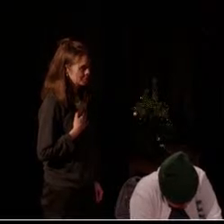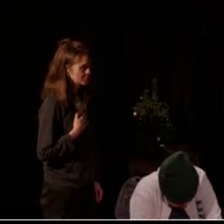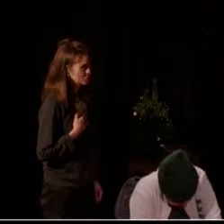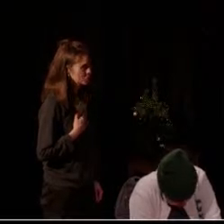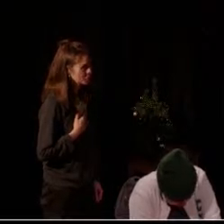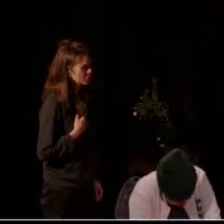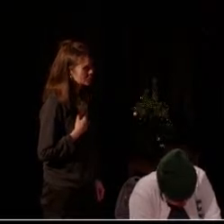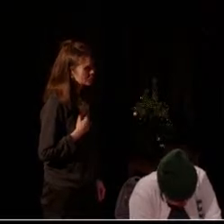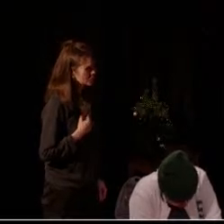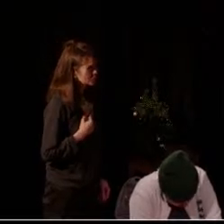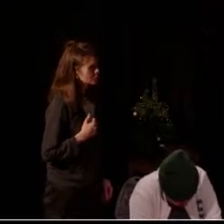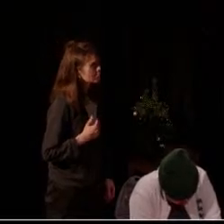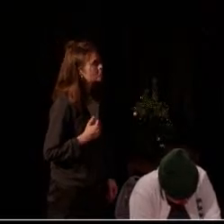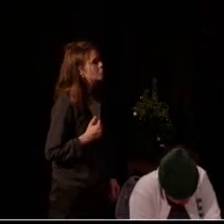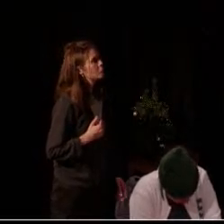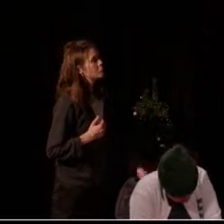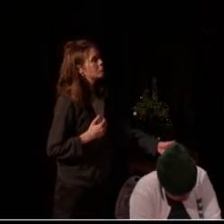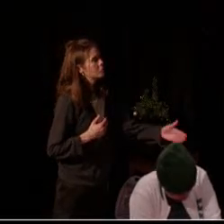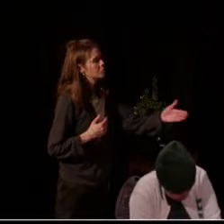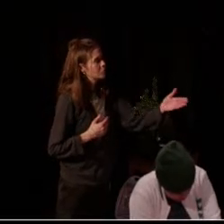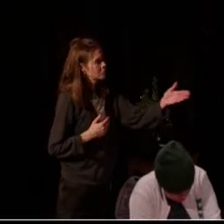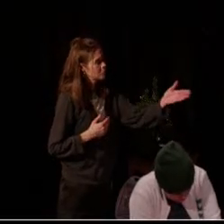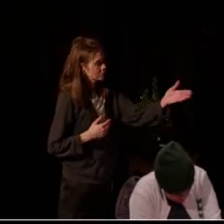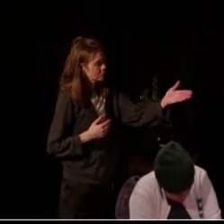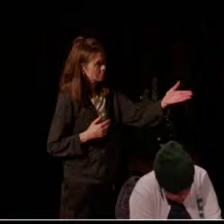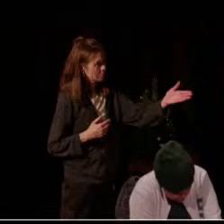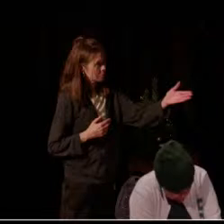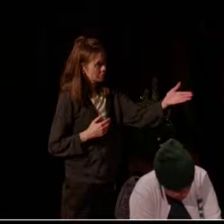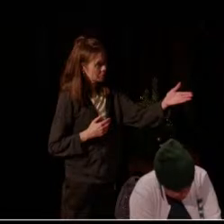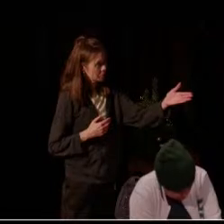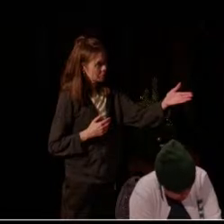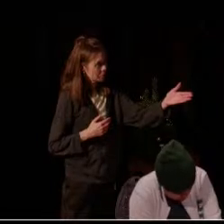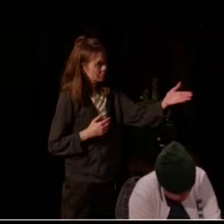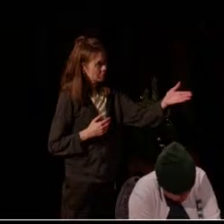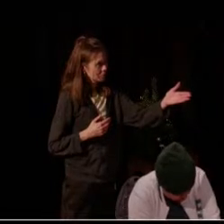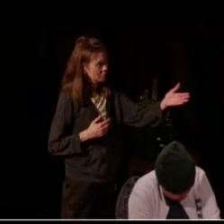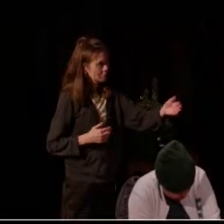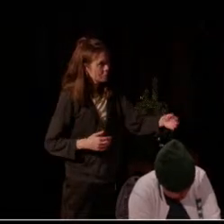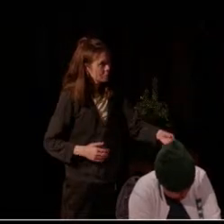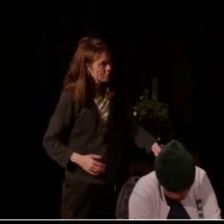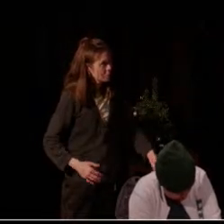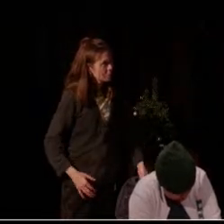Those who have sin enough to do their heinous deeds need less than sin to deny them.